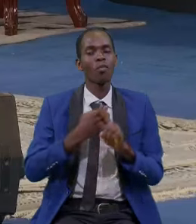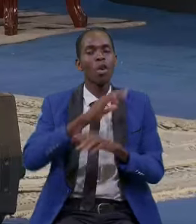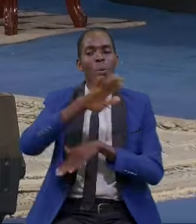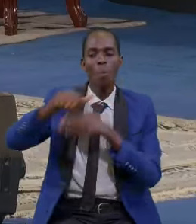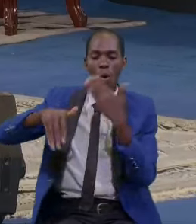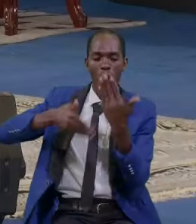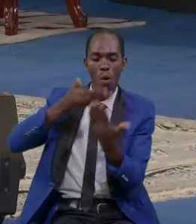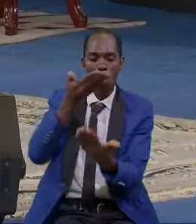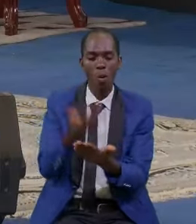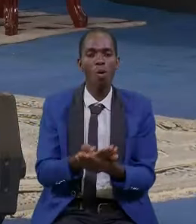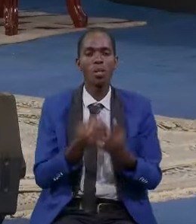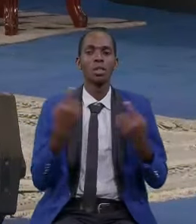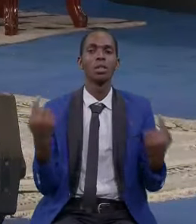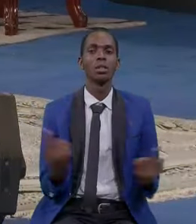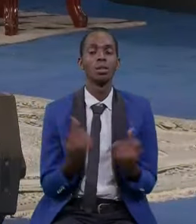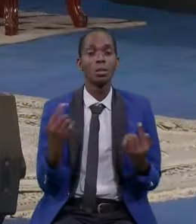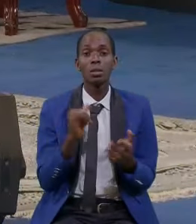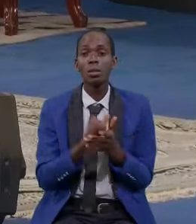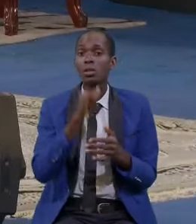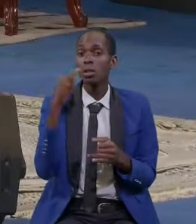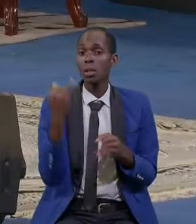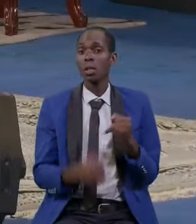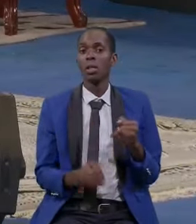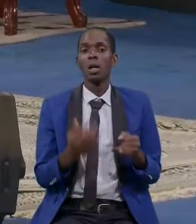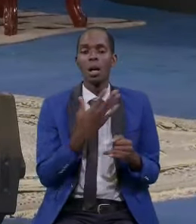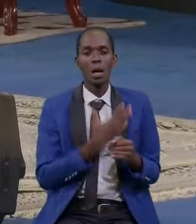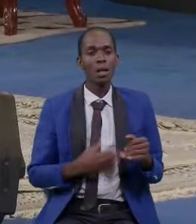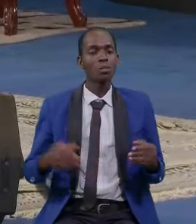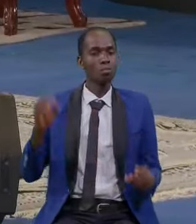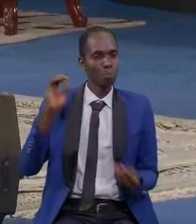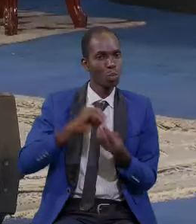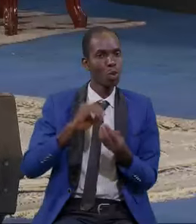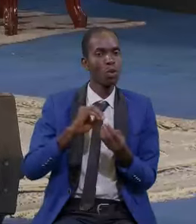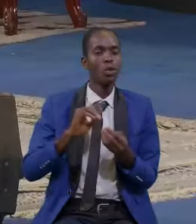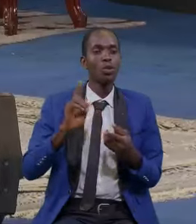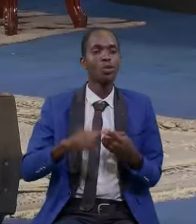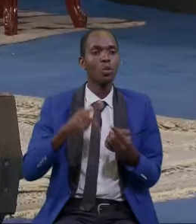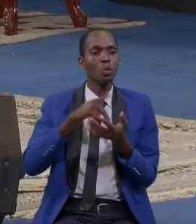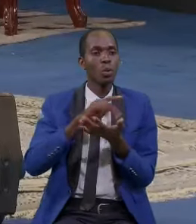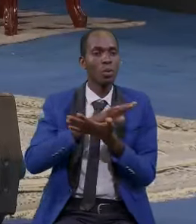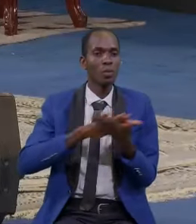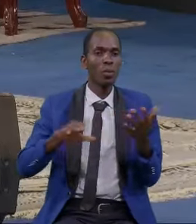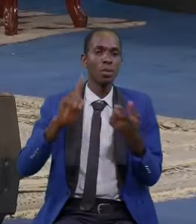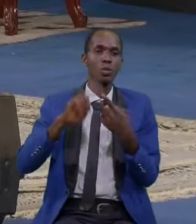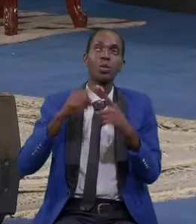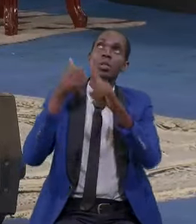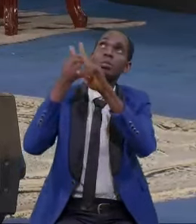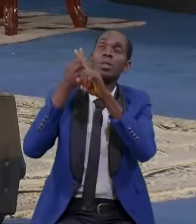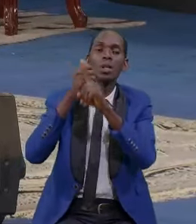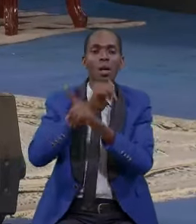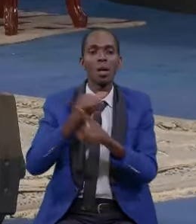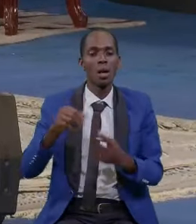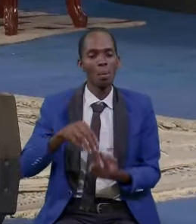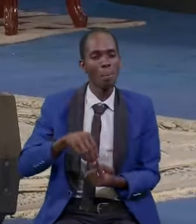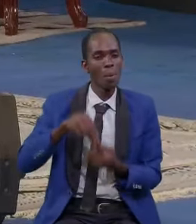end. He goes forward and to purify unto himself a peculiar people,